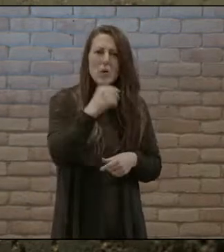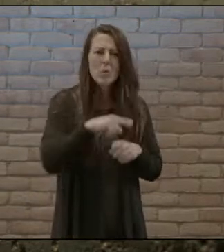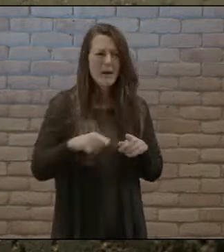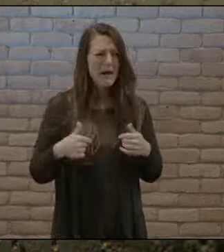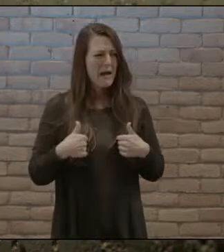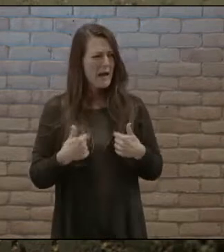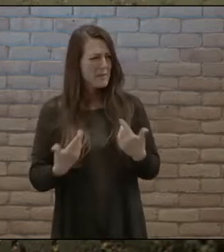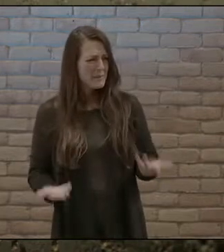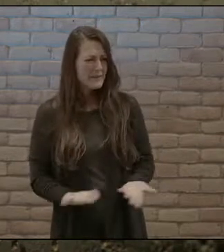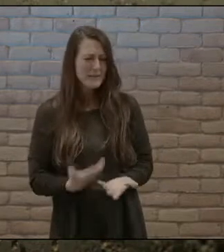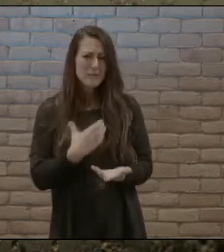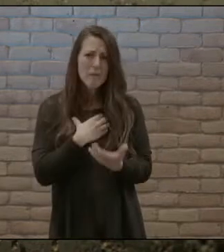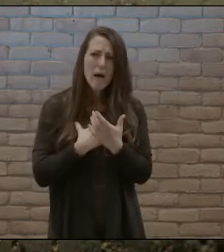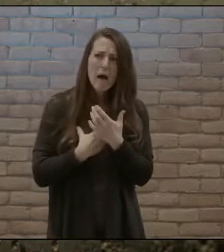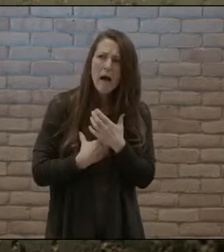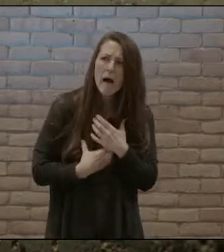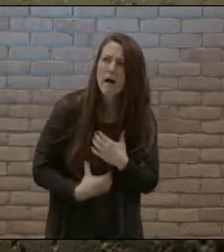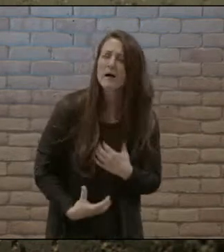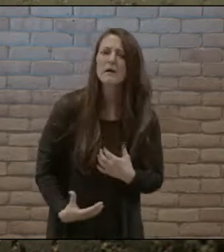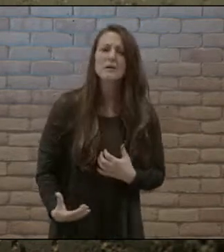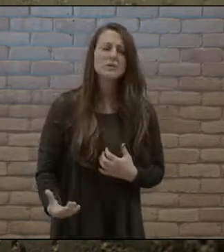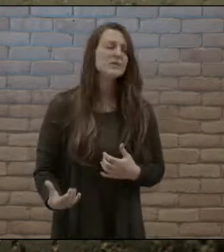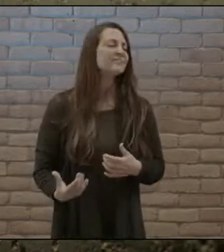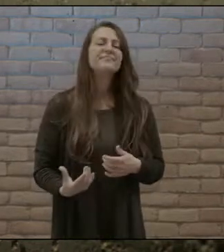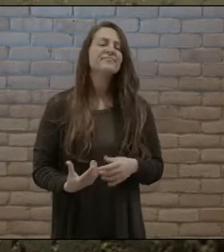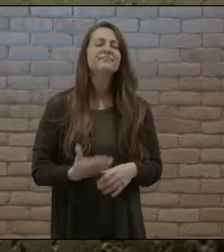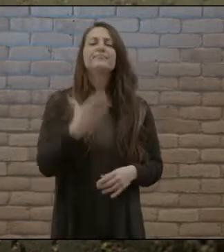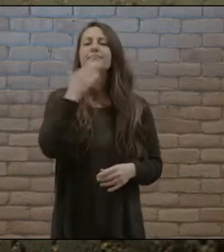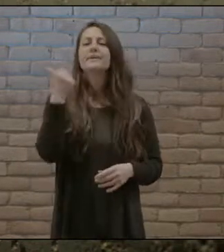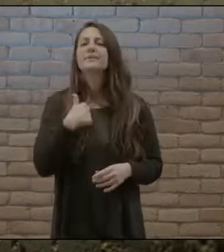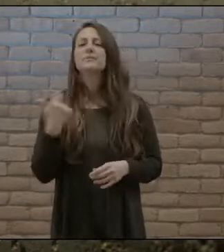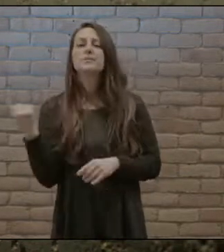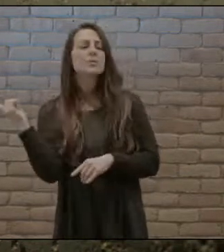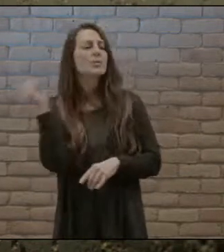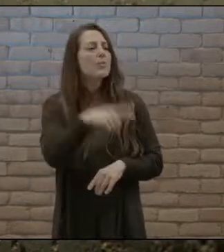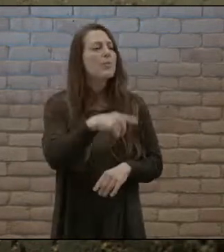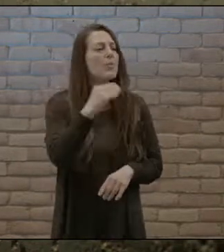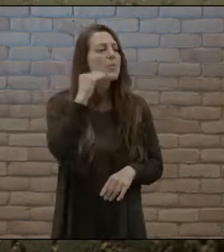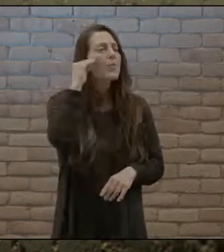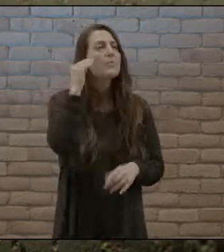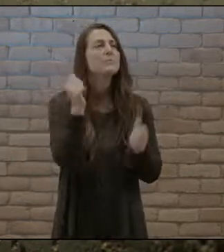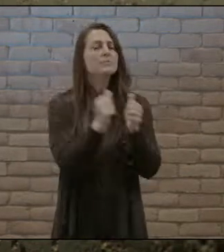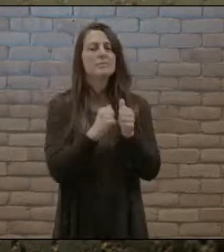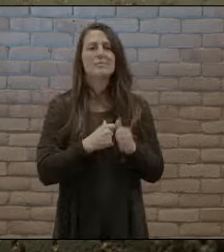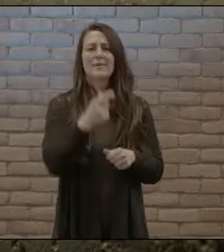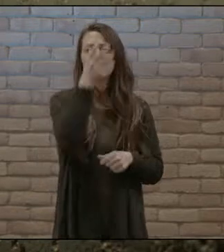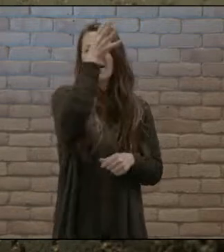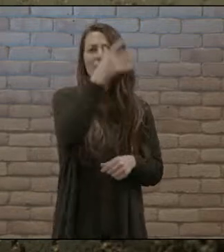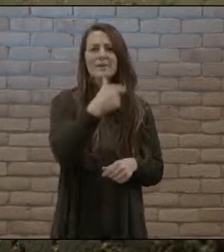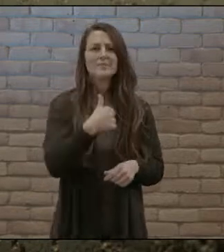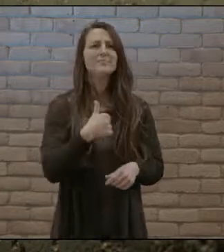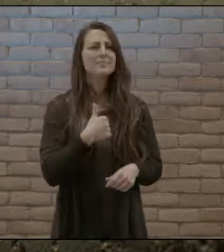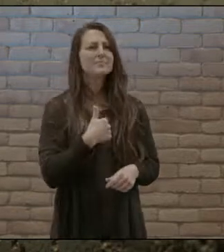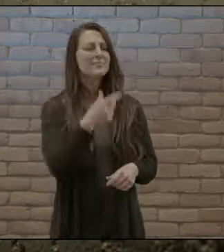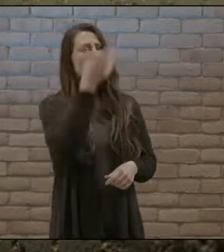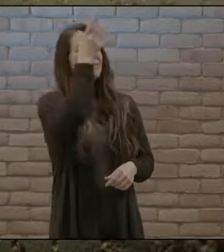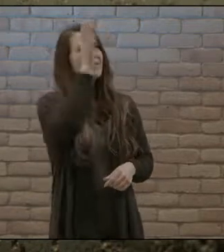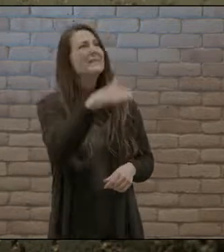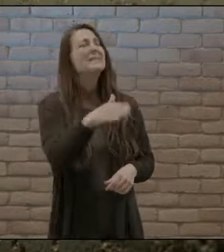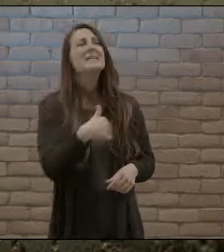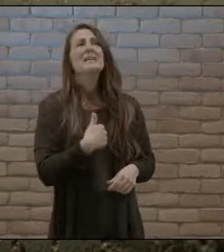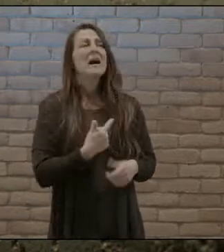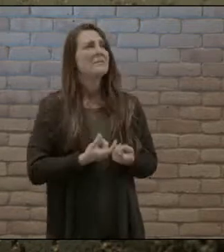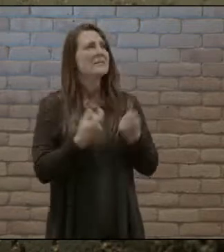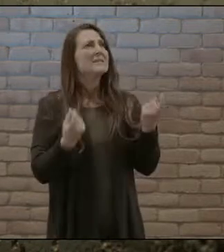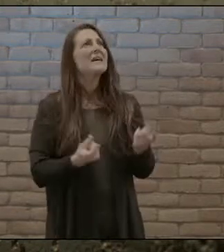I am dying of hunger. I will go home to my father and say, 'Father, I have